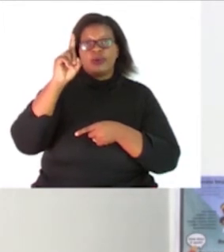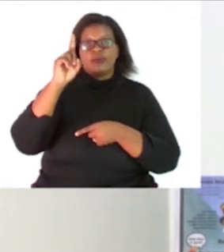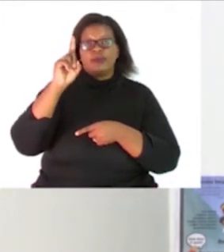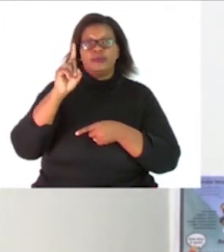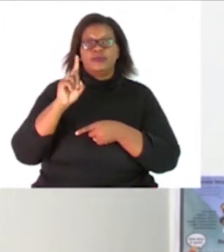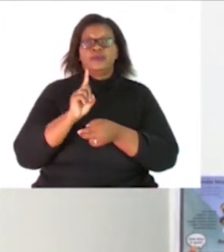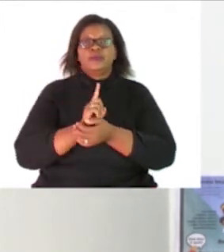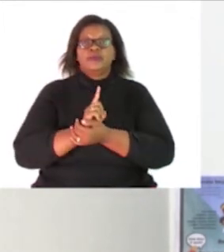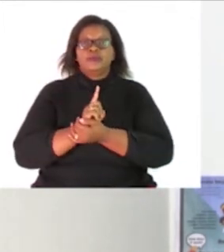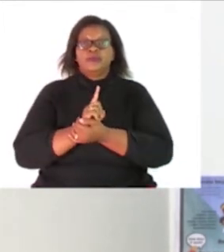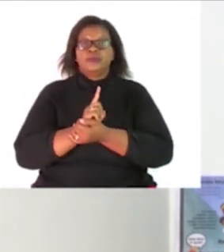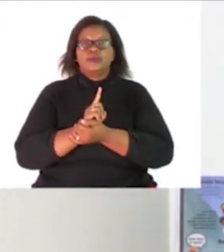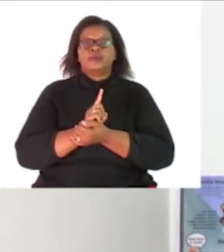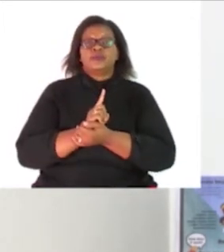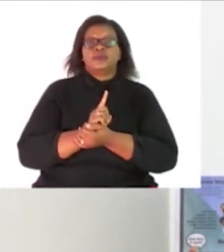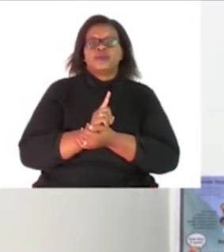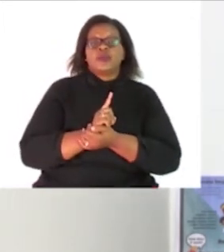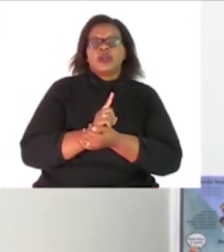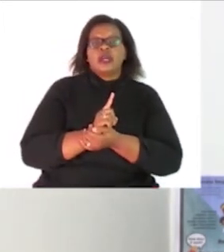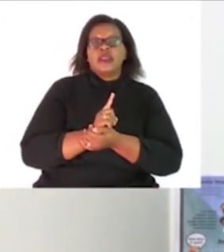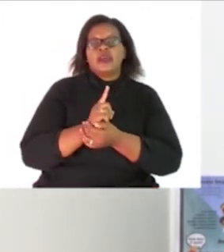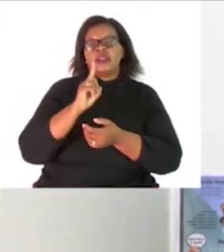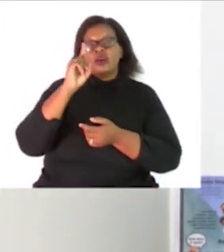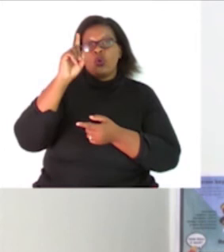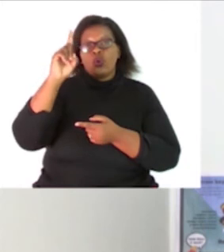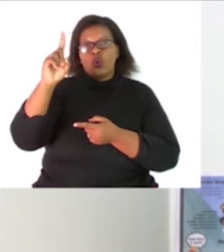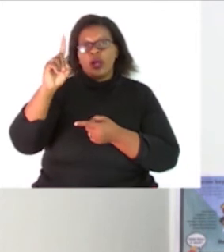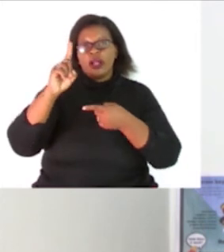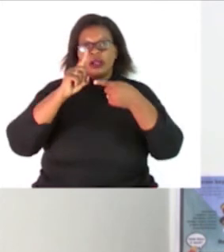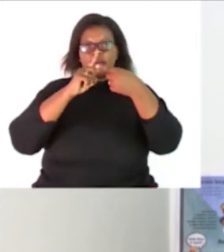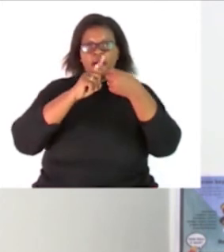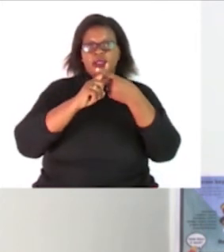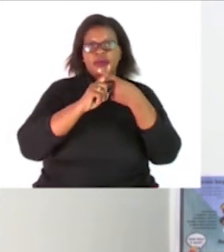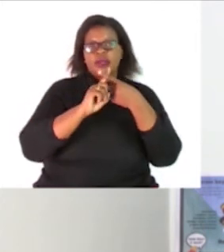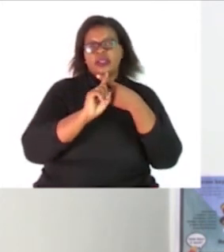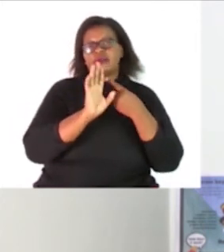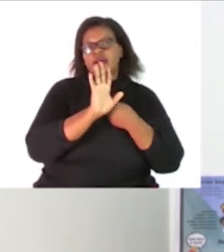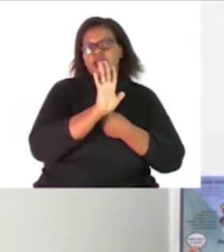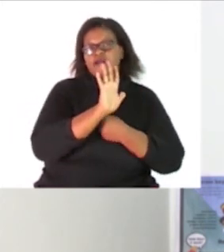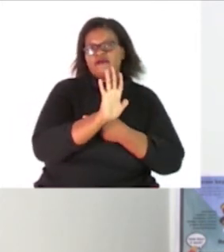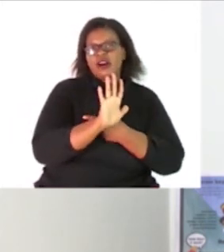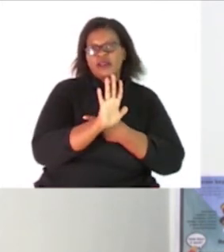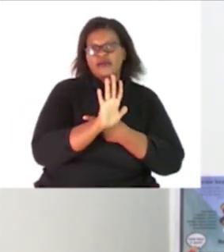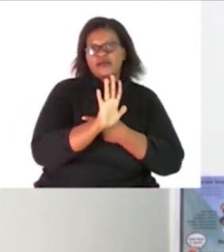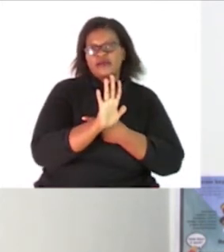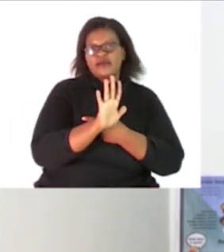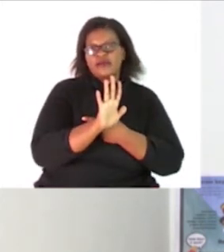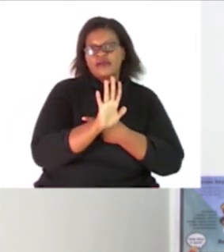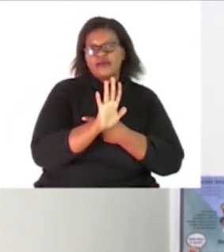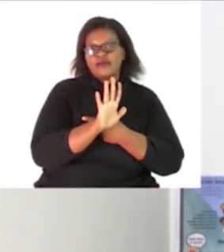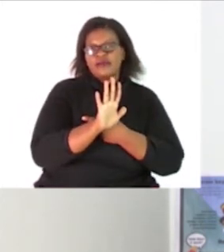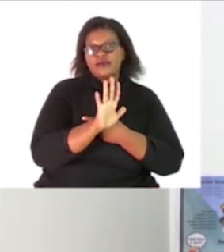Up there. We write our 1 there. The next step is multiplication,